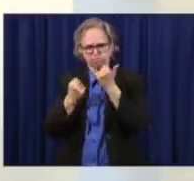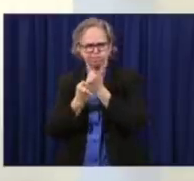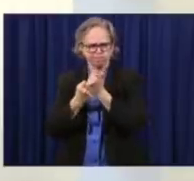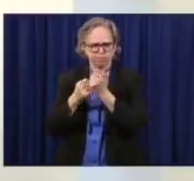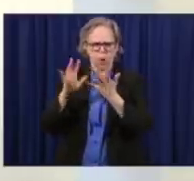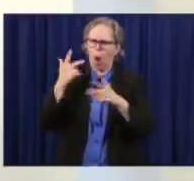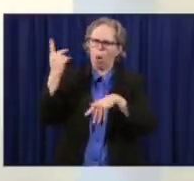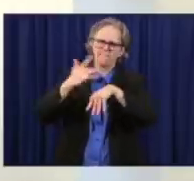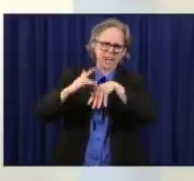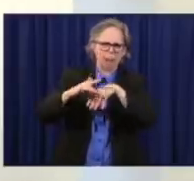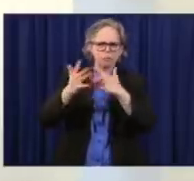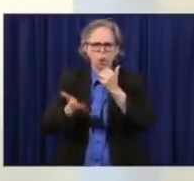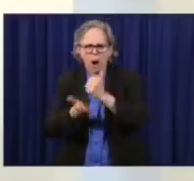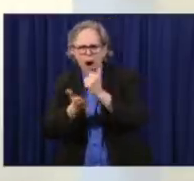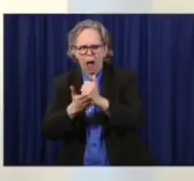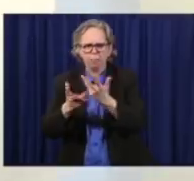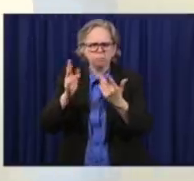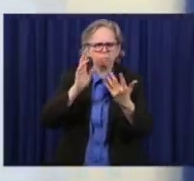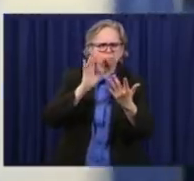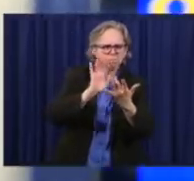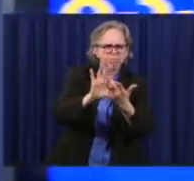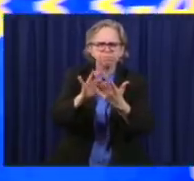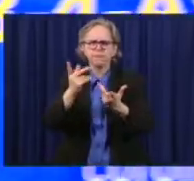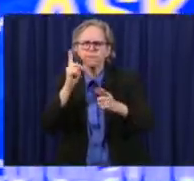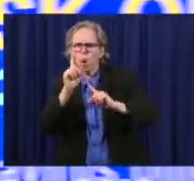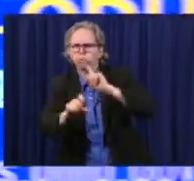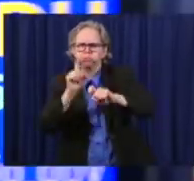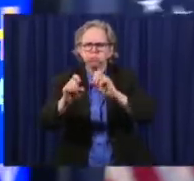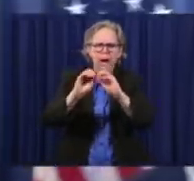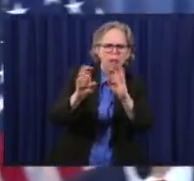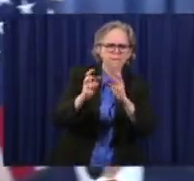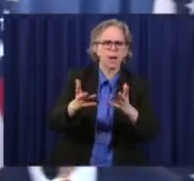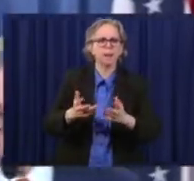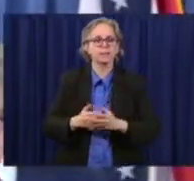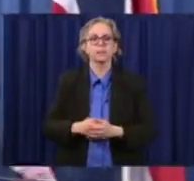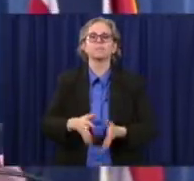talk to with your questions. That was our last question.